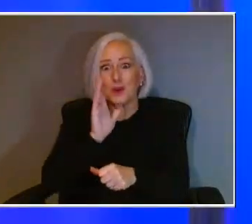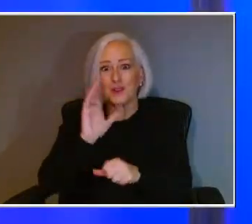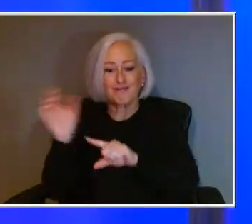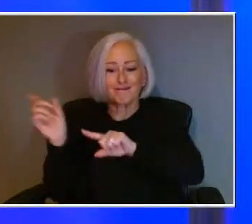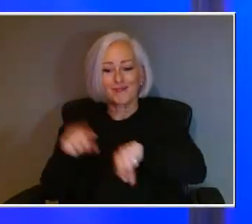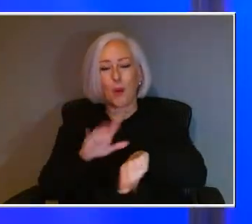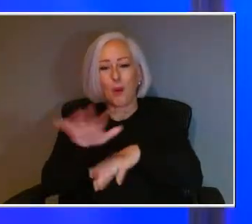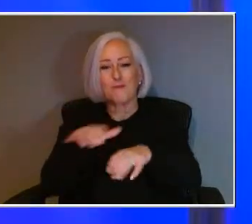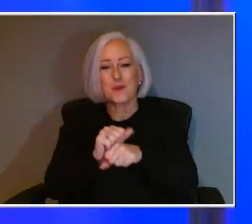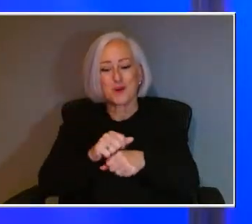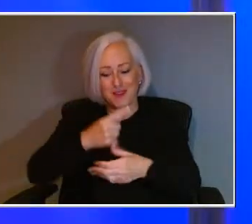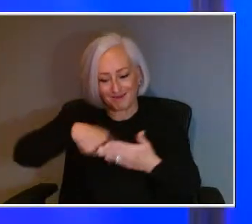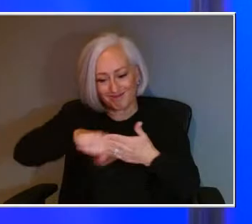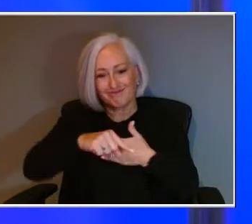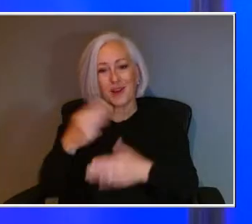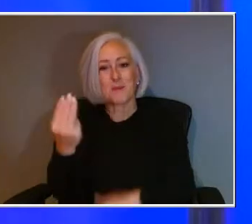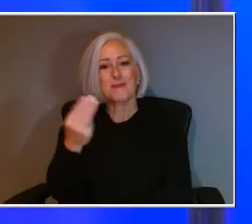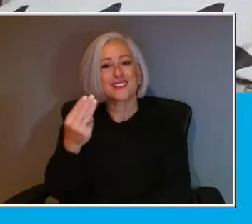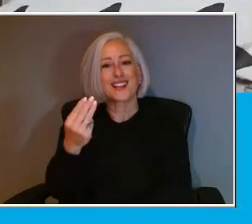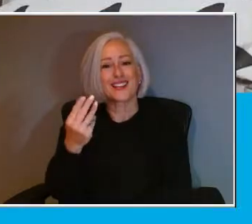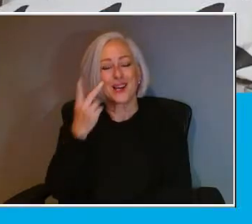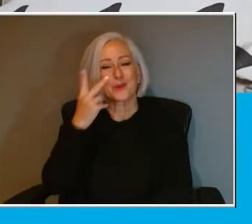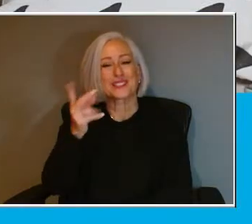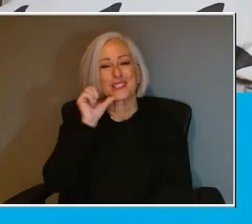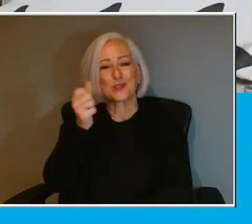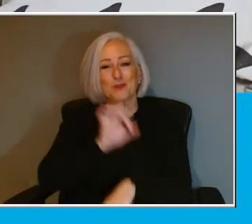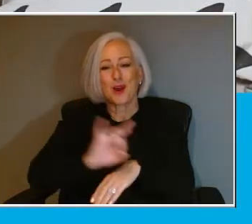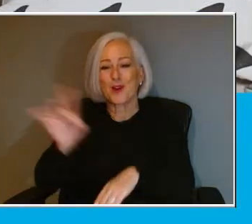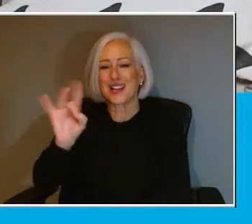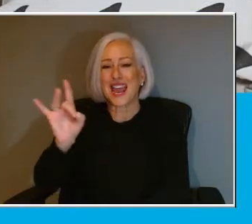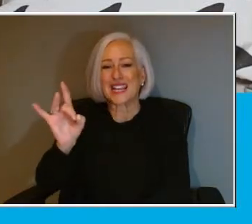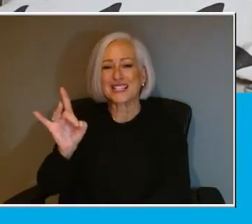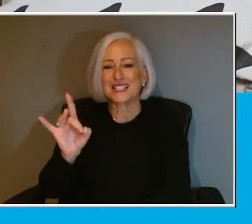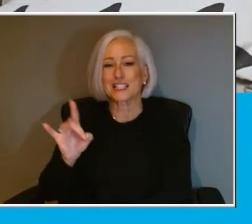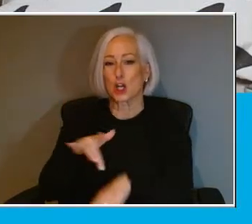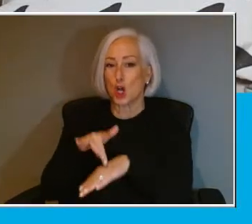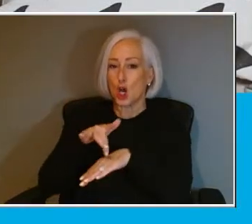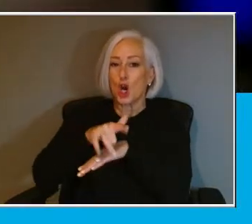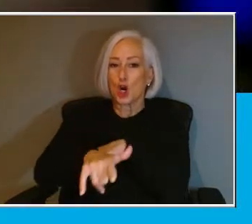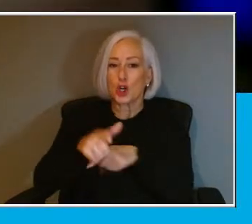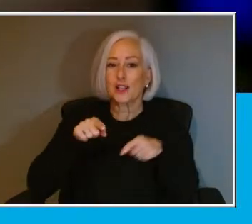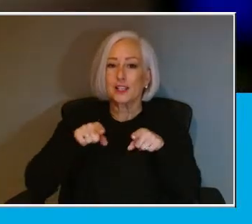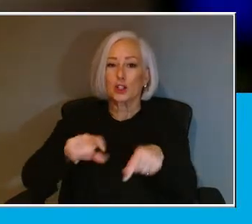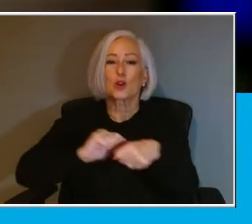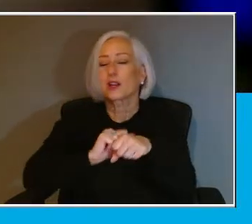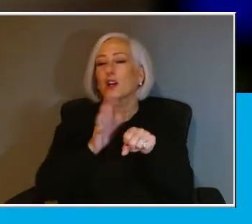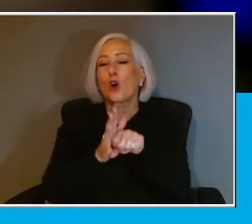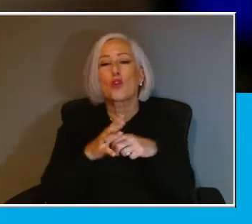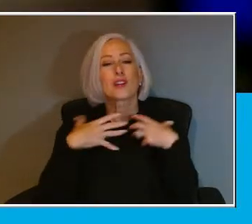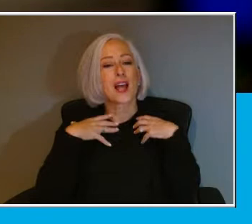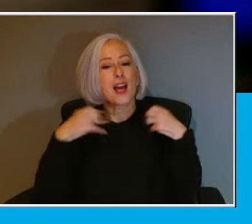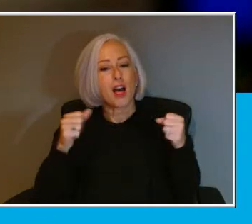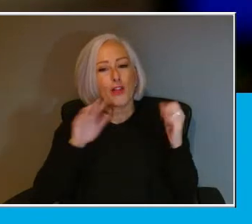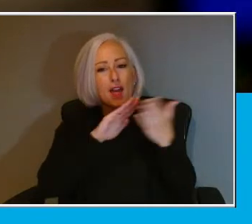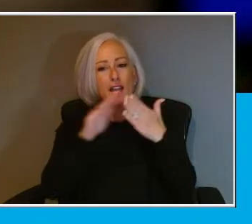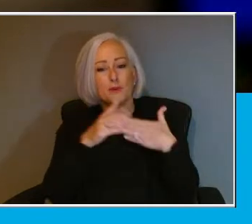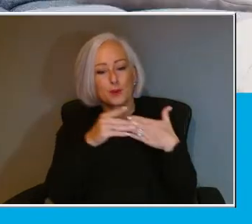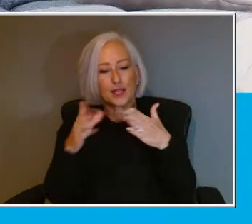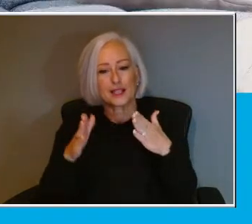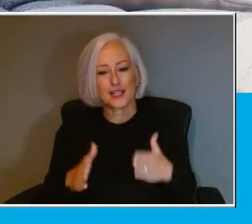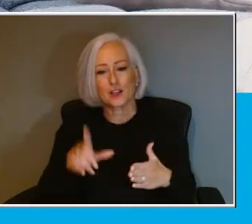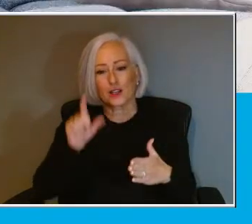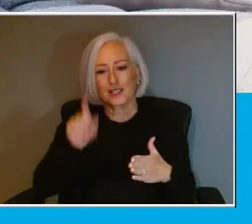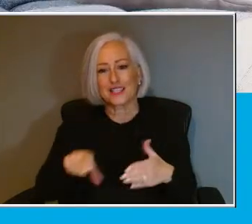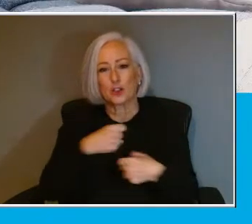Everyone, have a great day. We'll see you back here tomorrow at 8. Early in the COVID pandemic, health and community leaders had to make emergency